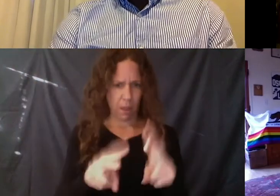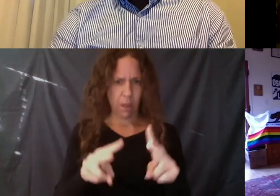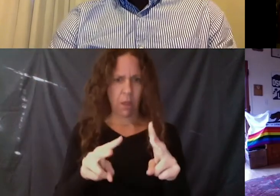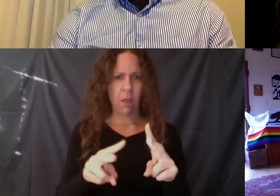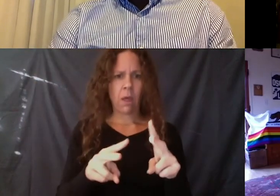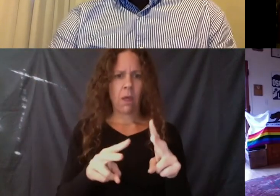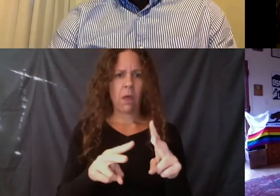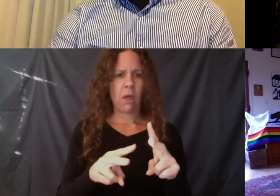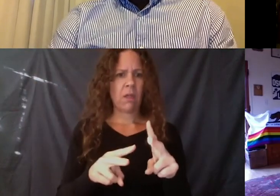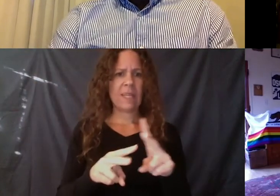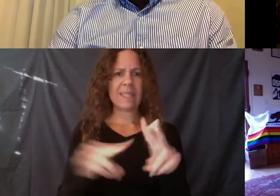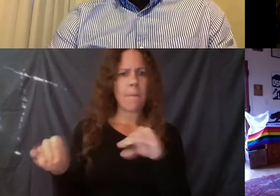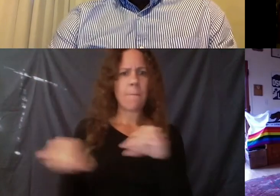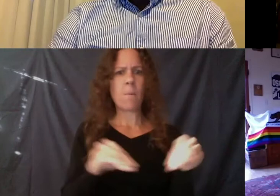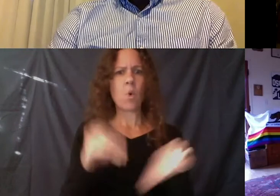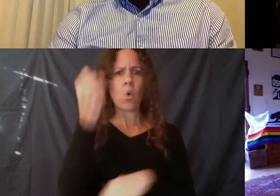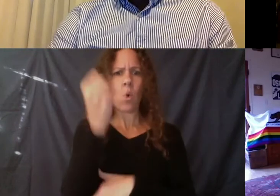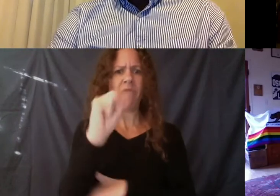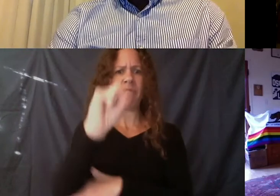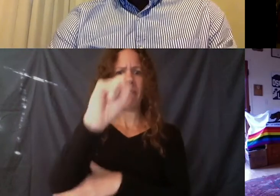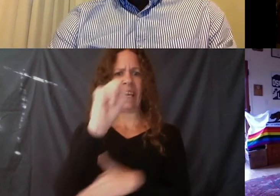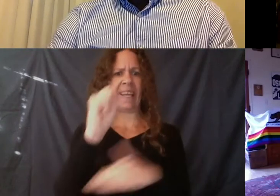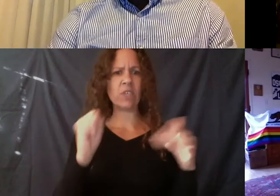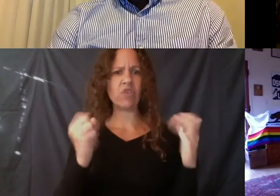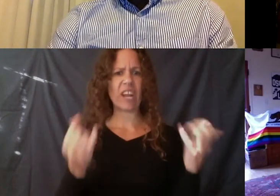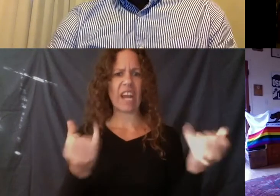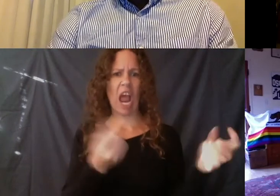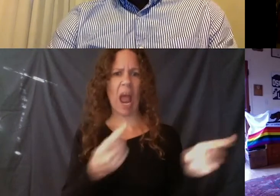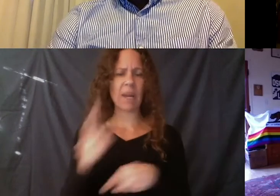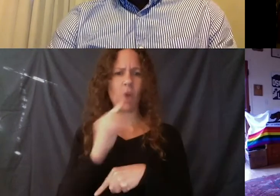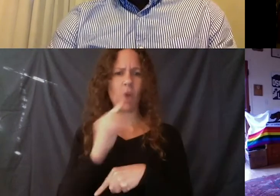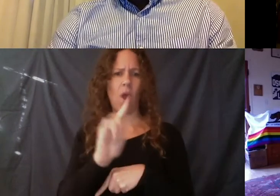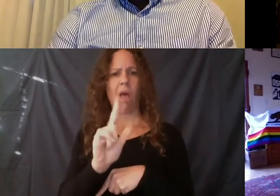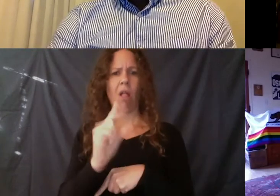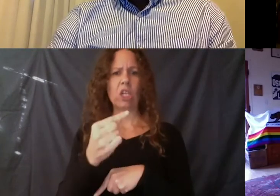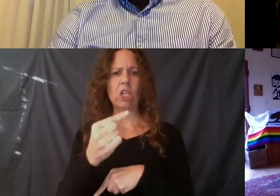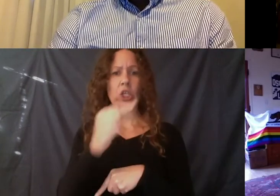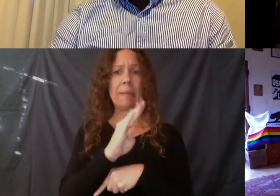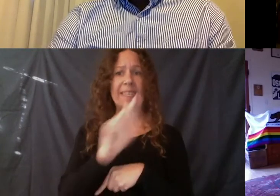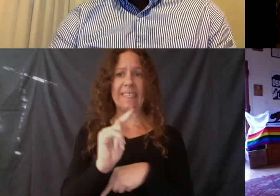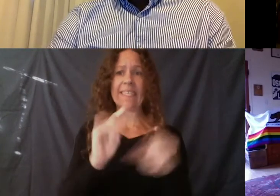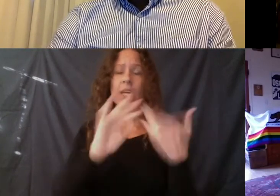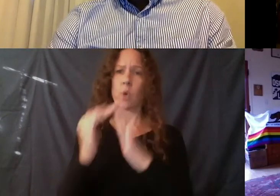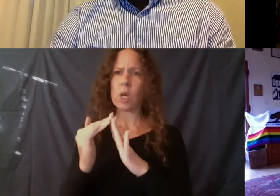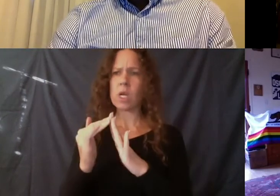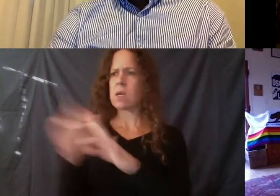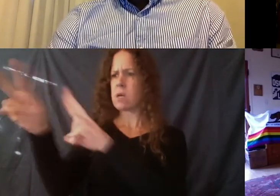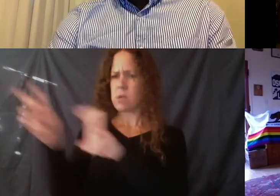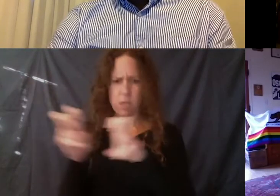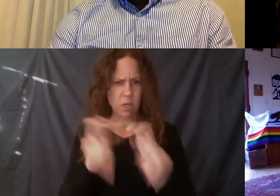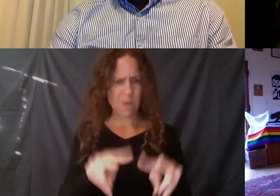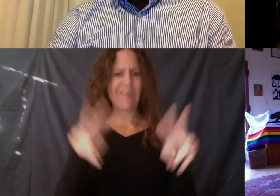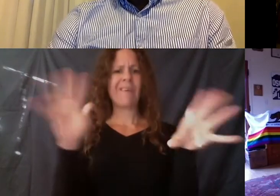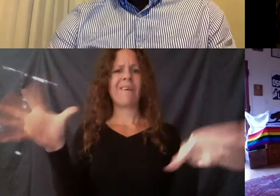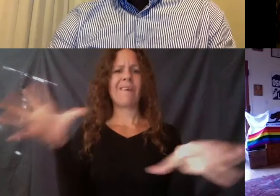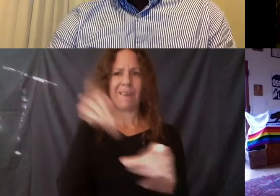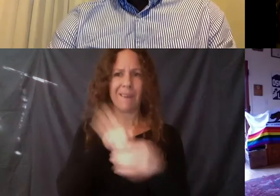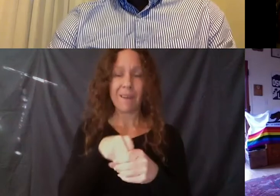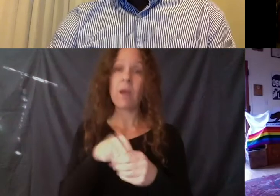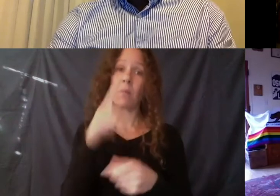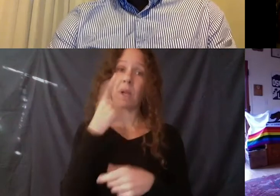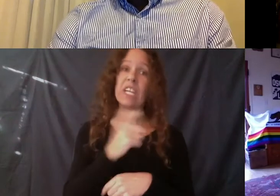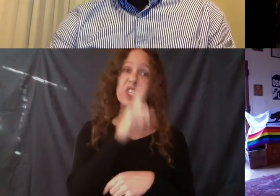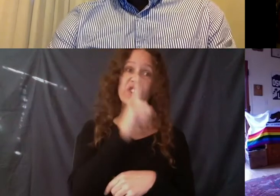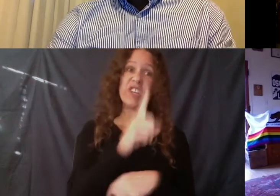the LGBT community, which was sort of devolving into, frankly, racist BS after